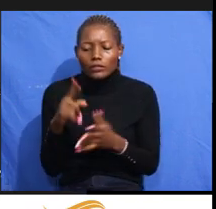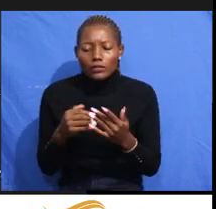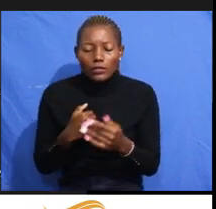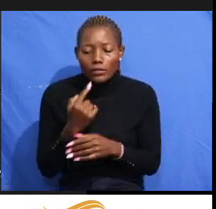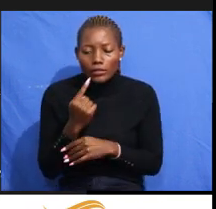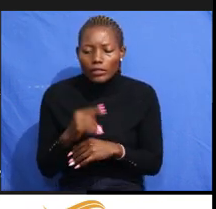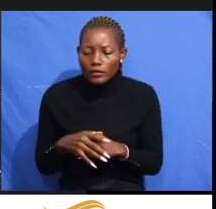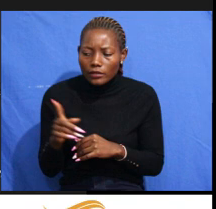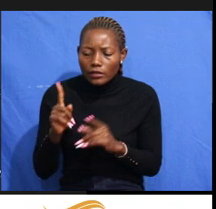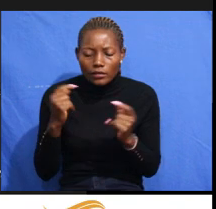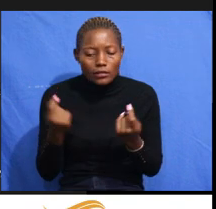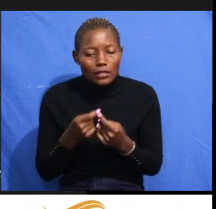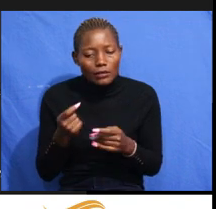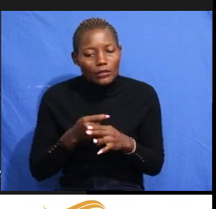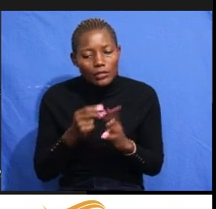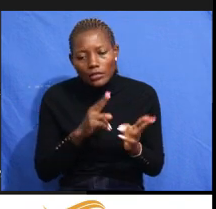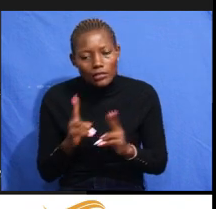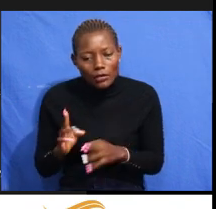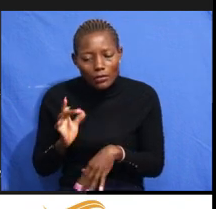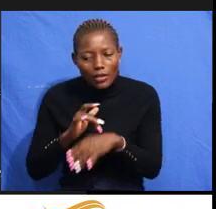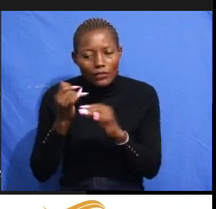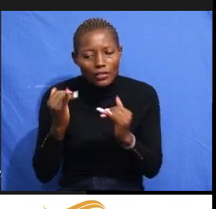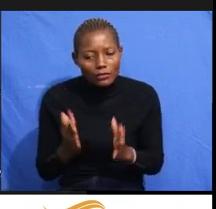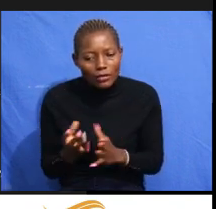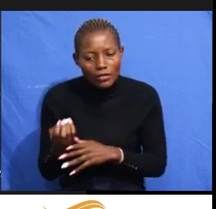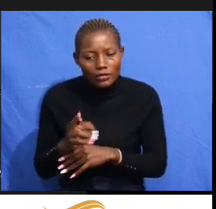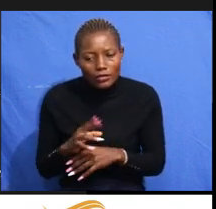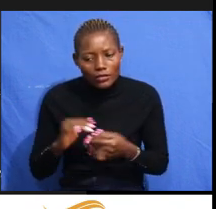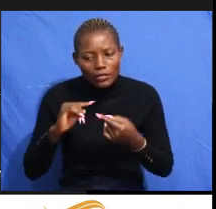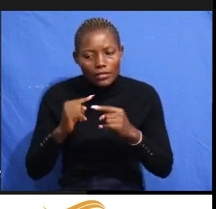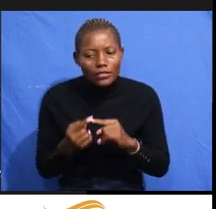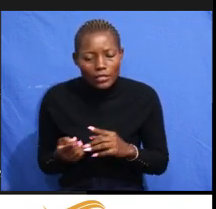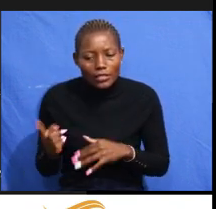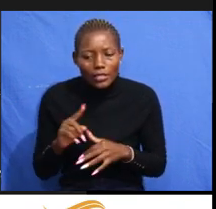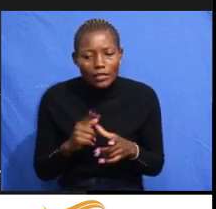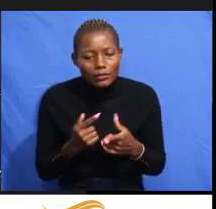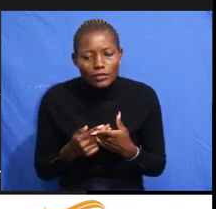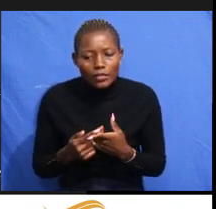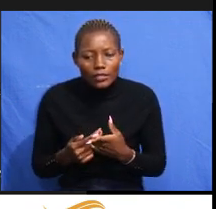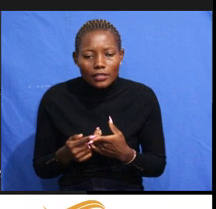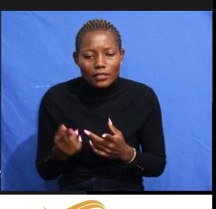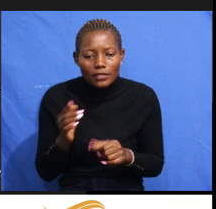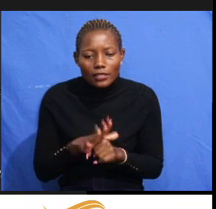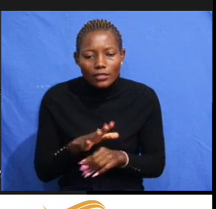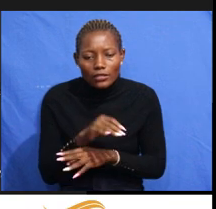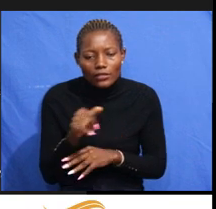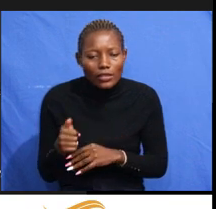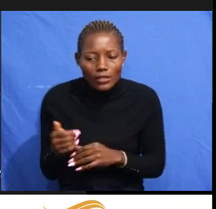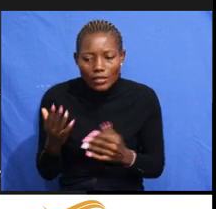to affect the players? That is injury now comes in instead, and so many other factors